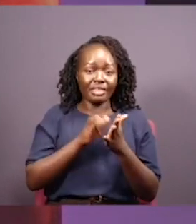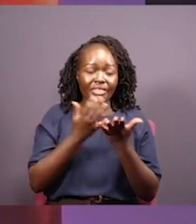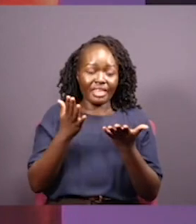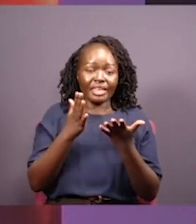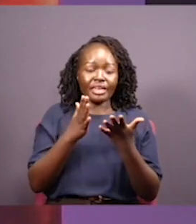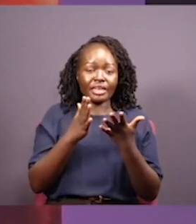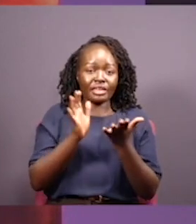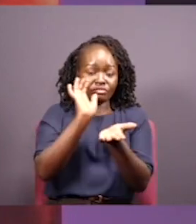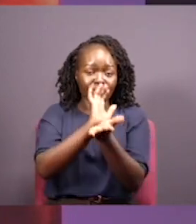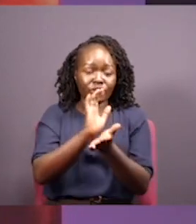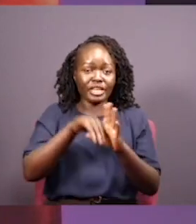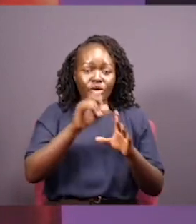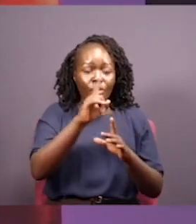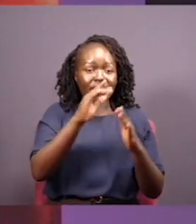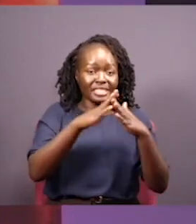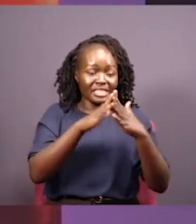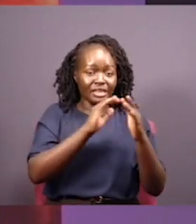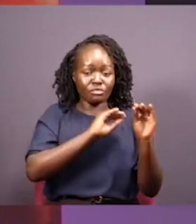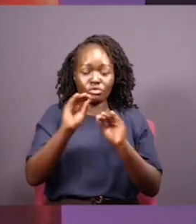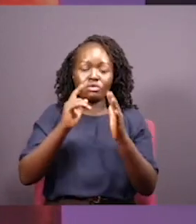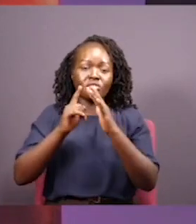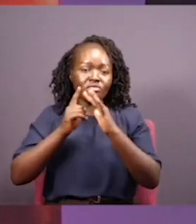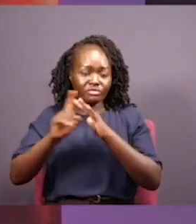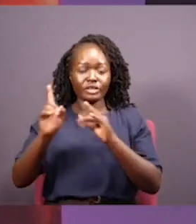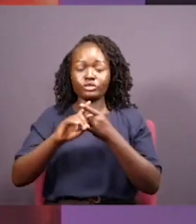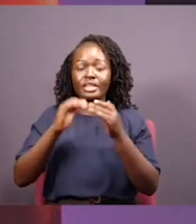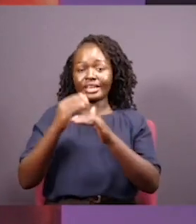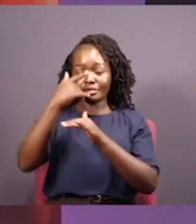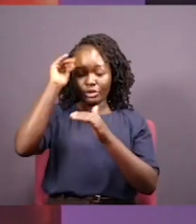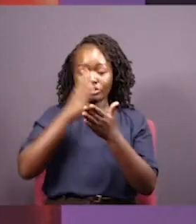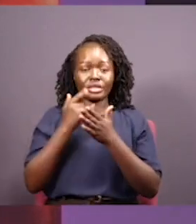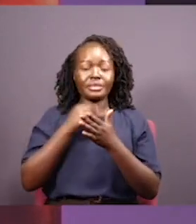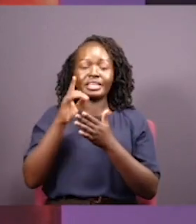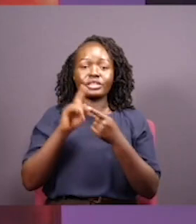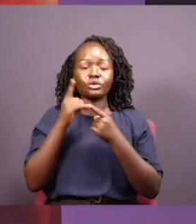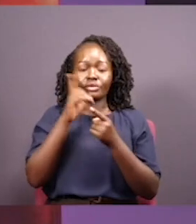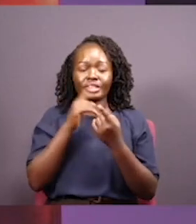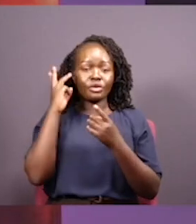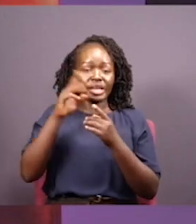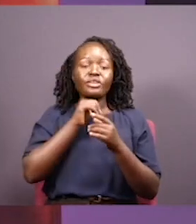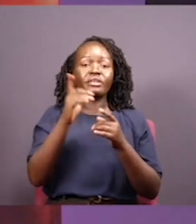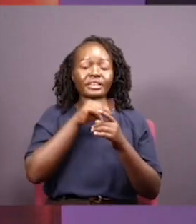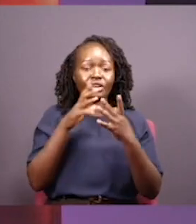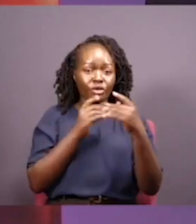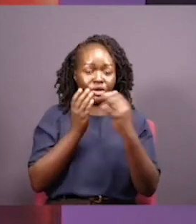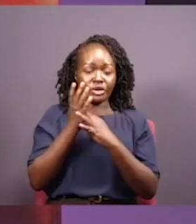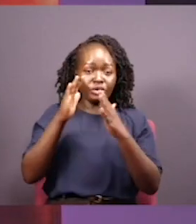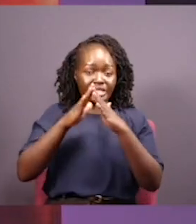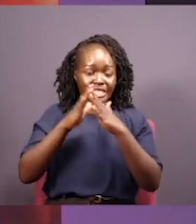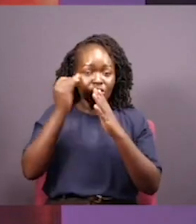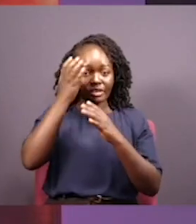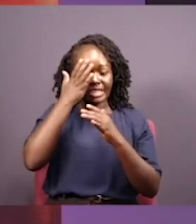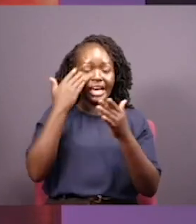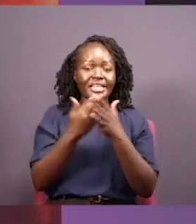flee to the next. For truly I say to you, you will not finish going through the cities of Israel until the Son of